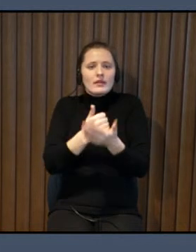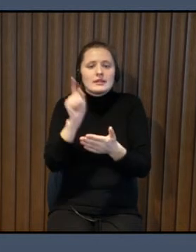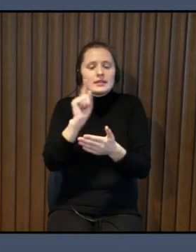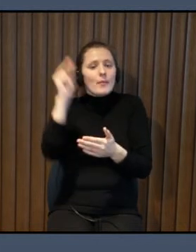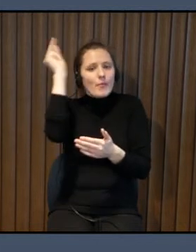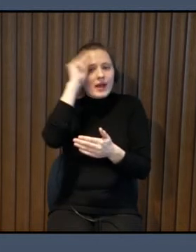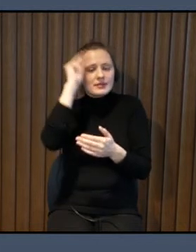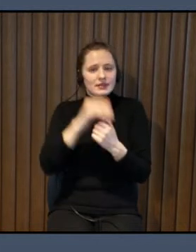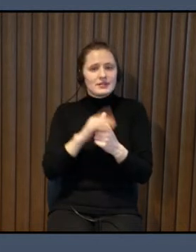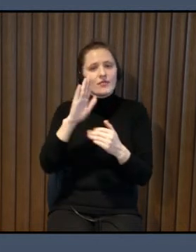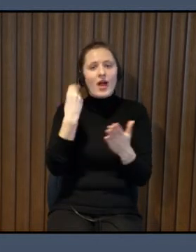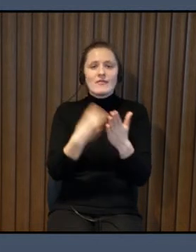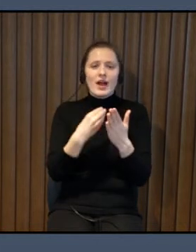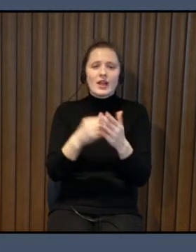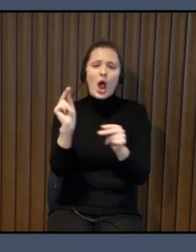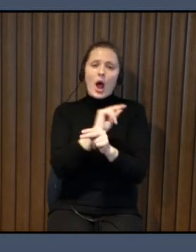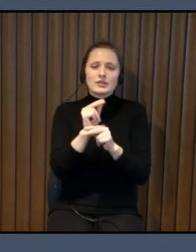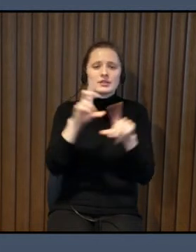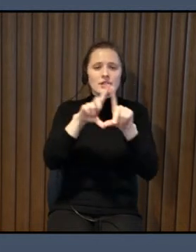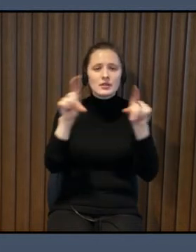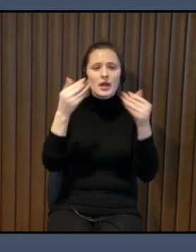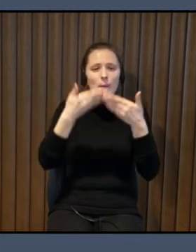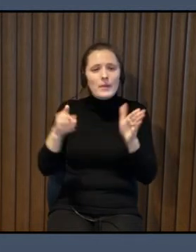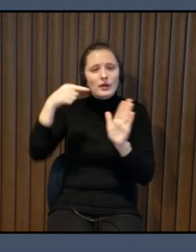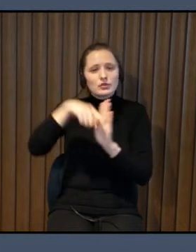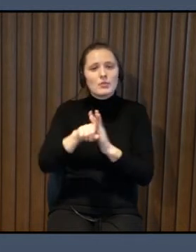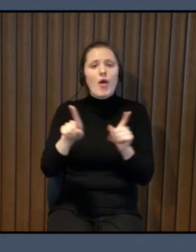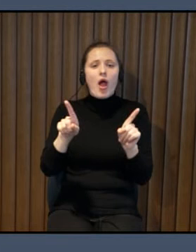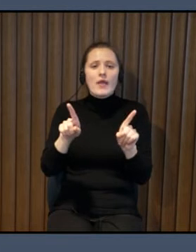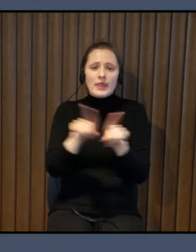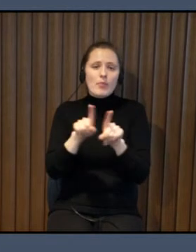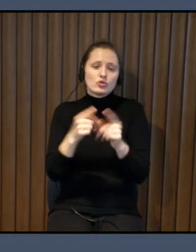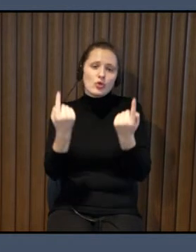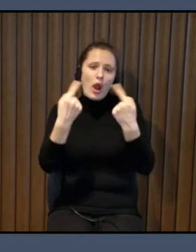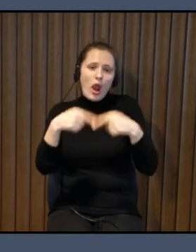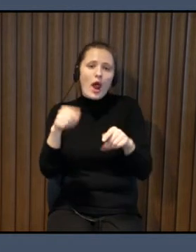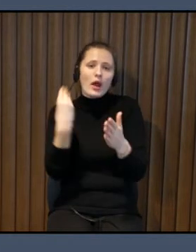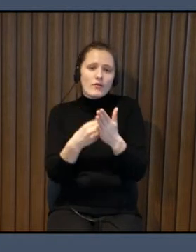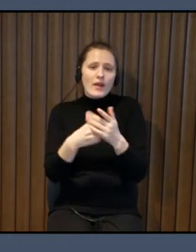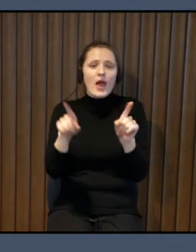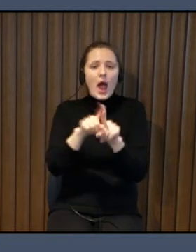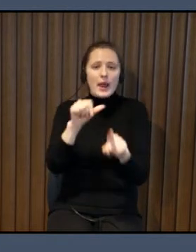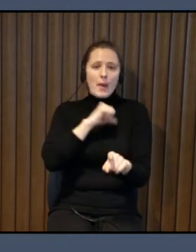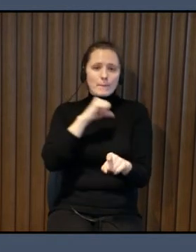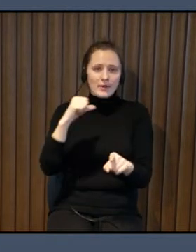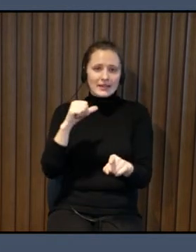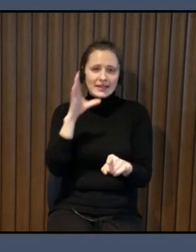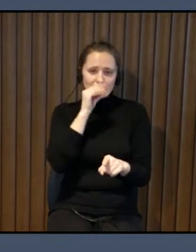be evaluated, if they are accessible for every child. Are we